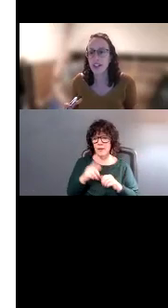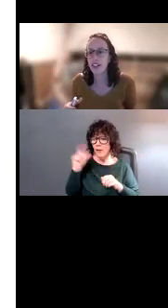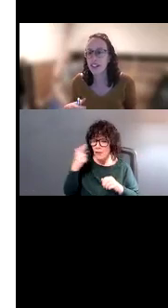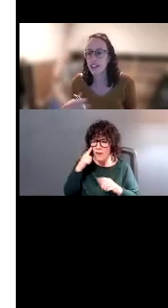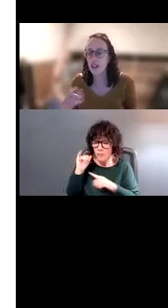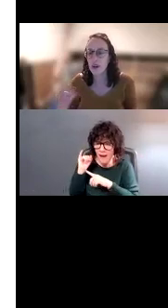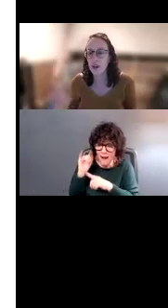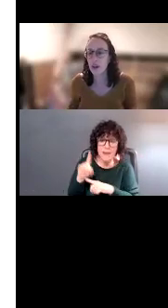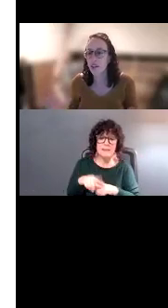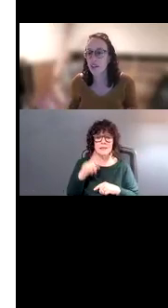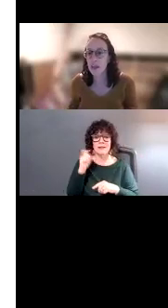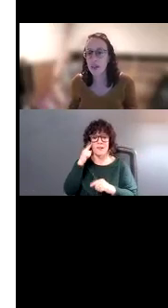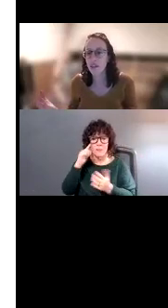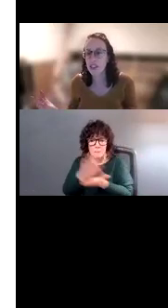to,